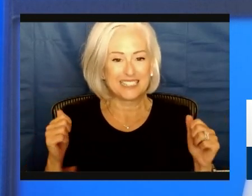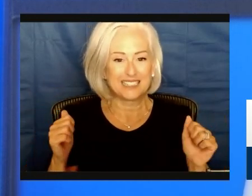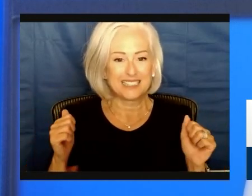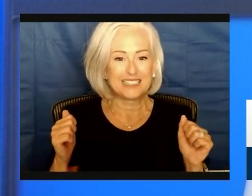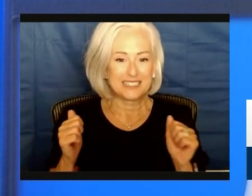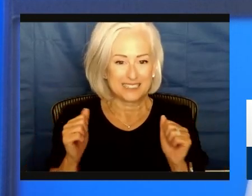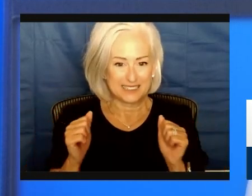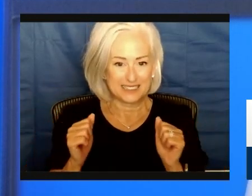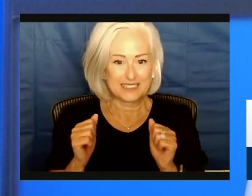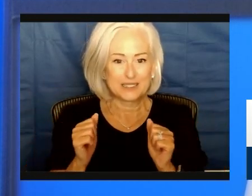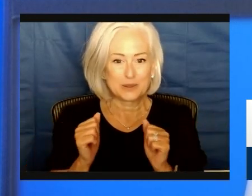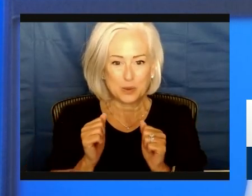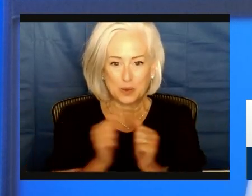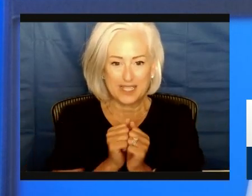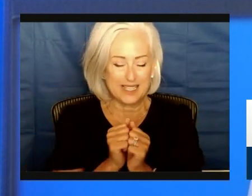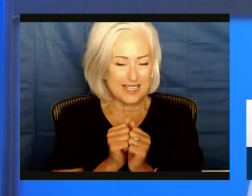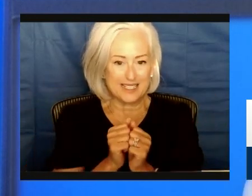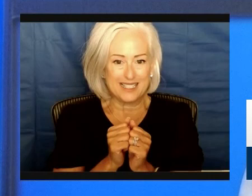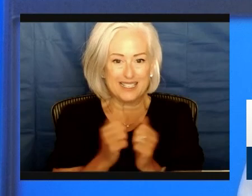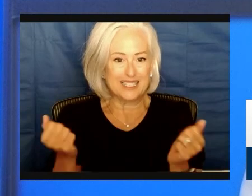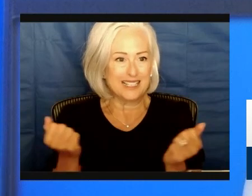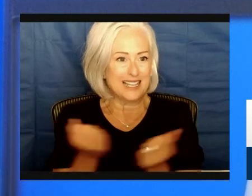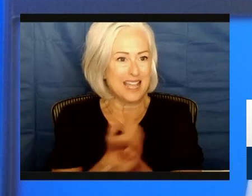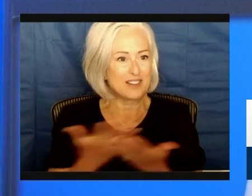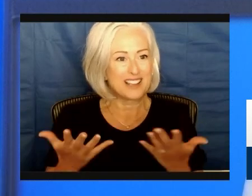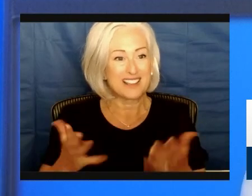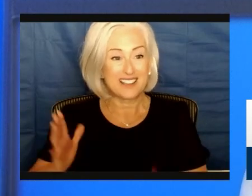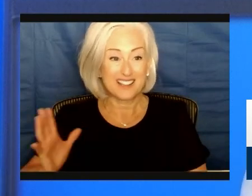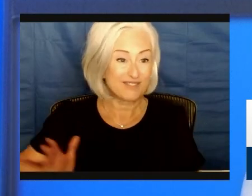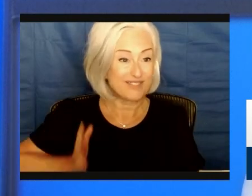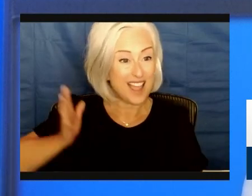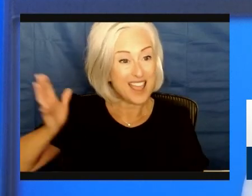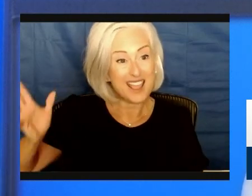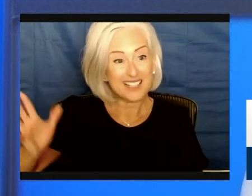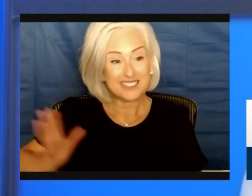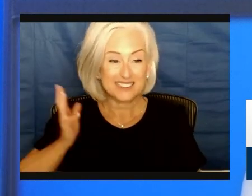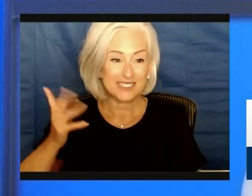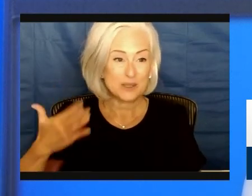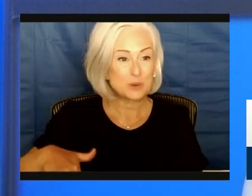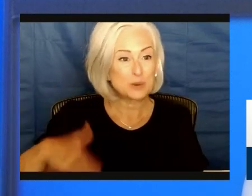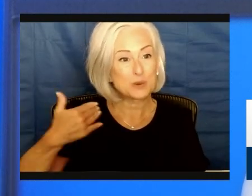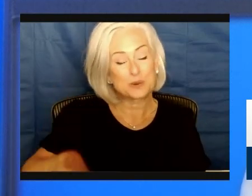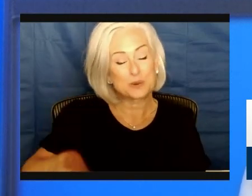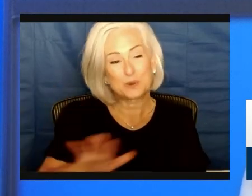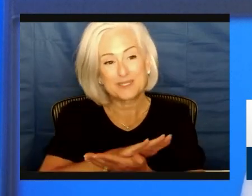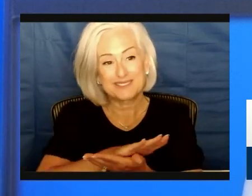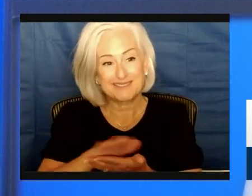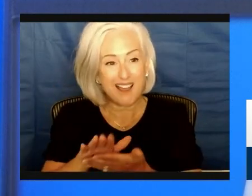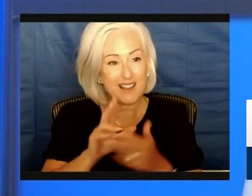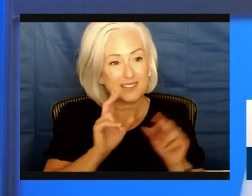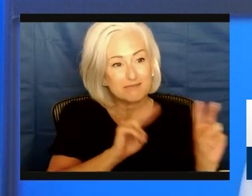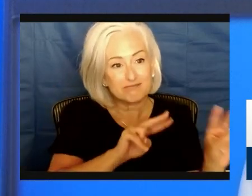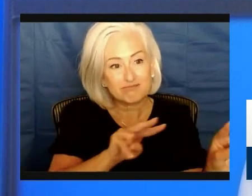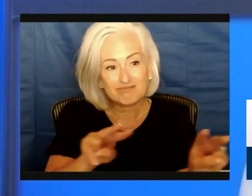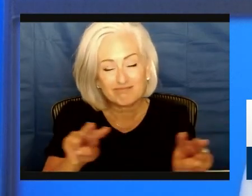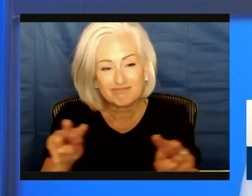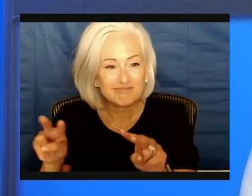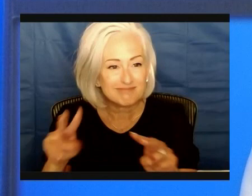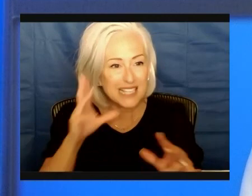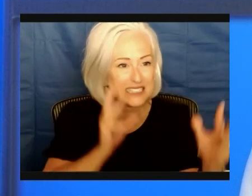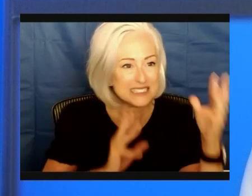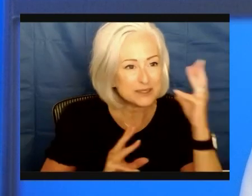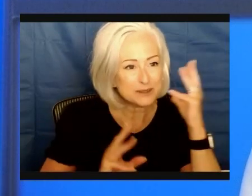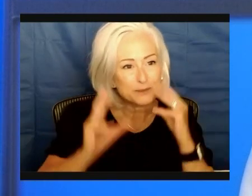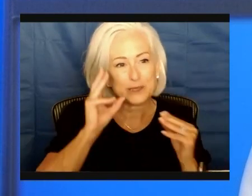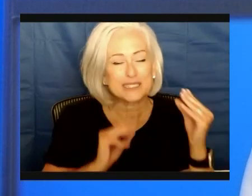and everything is very fancy, and it's very nice to see and to have this all experience.